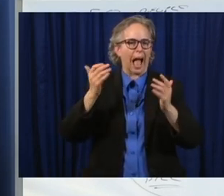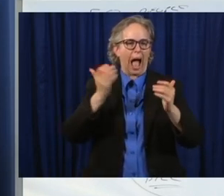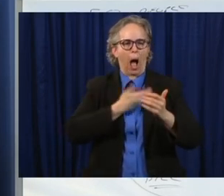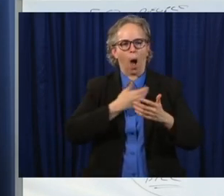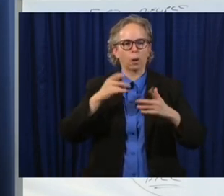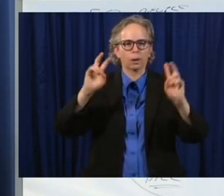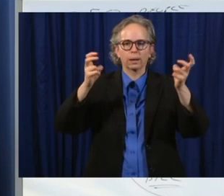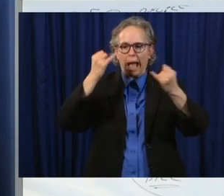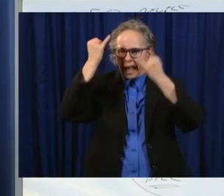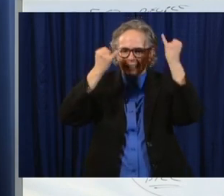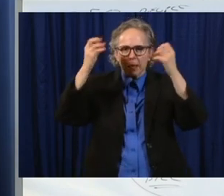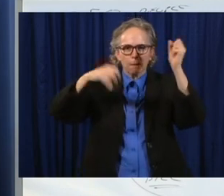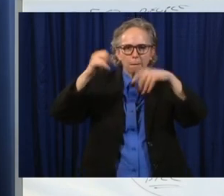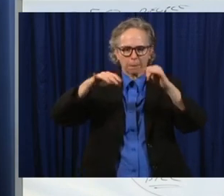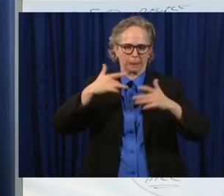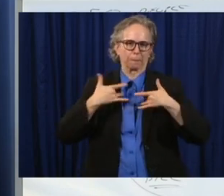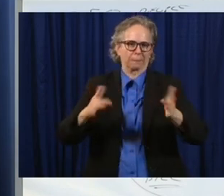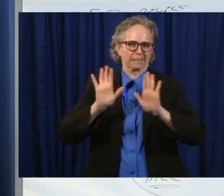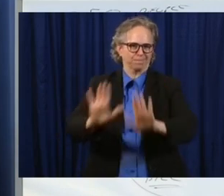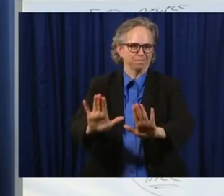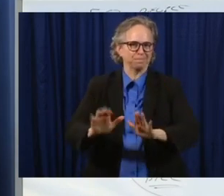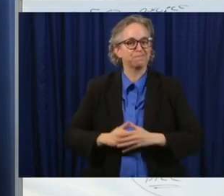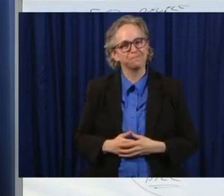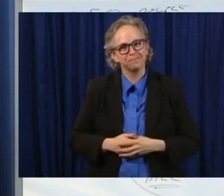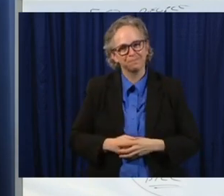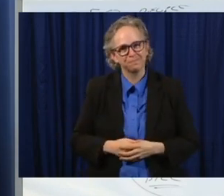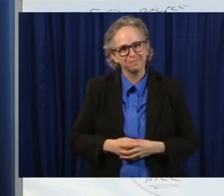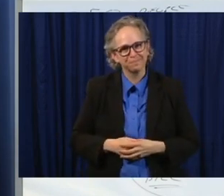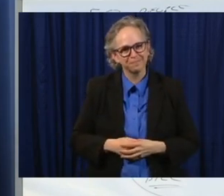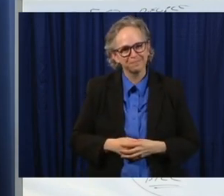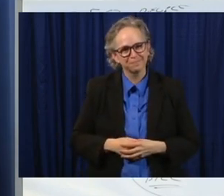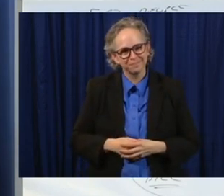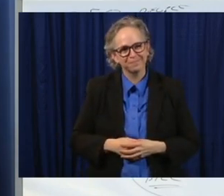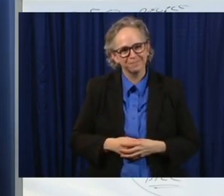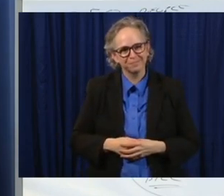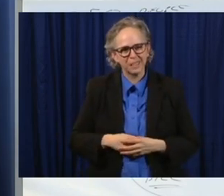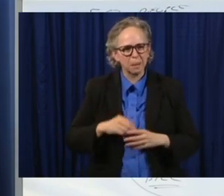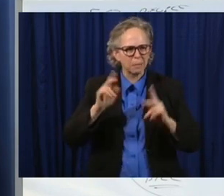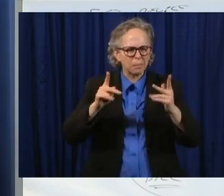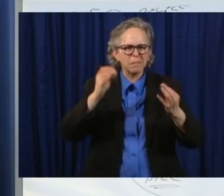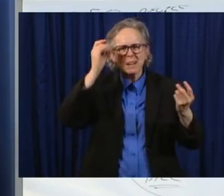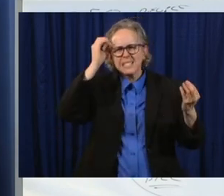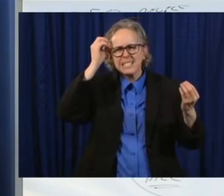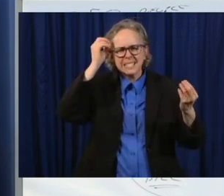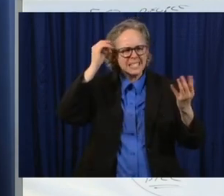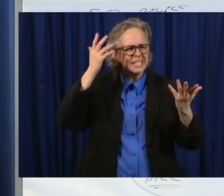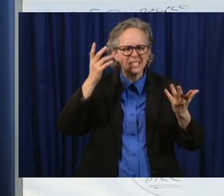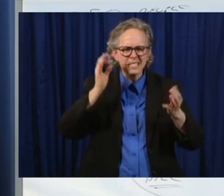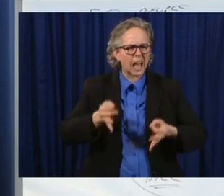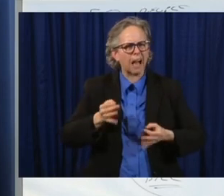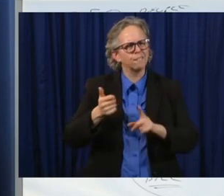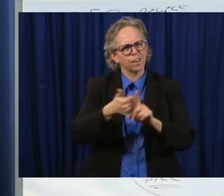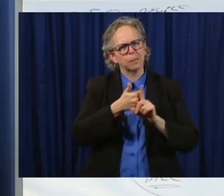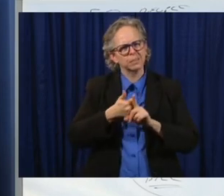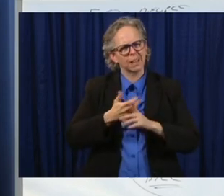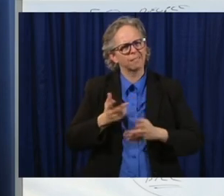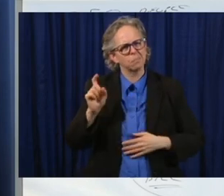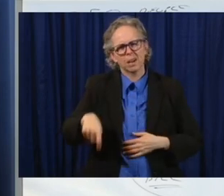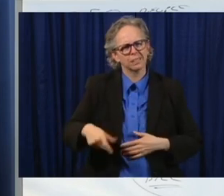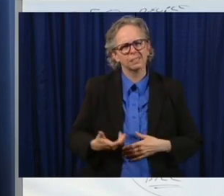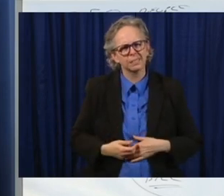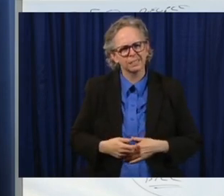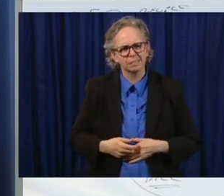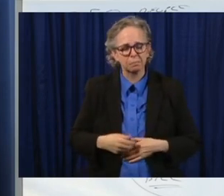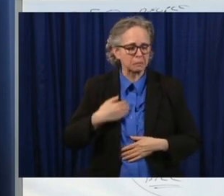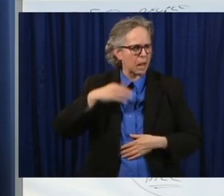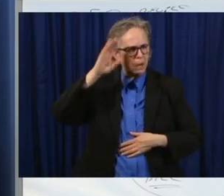are sorting things out and making their own judgments. And I found Ohioans have a lot of common sense, and they